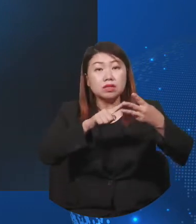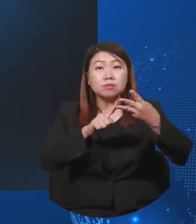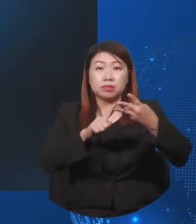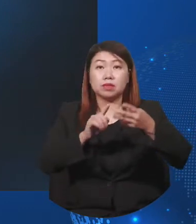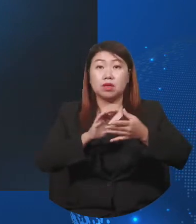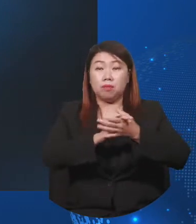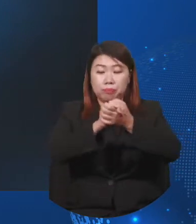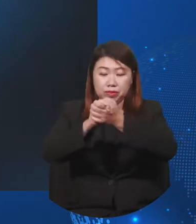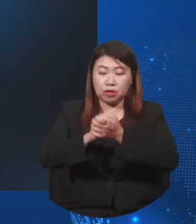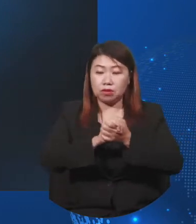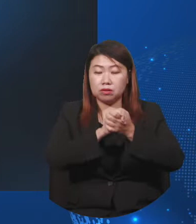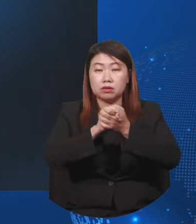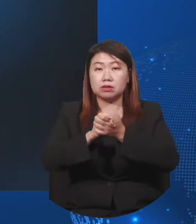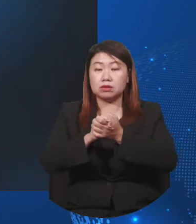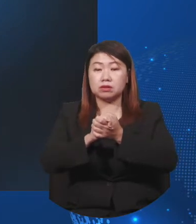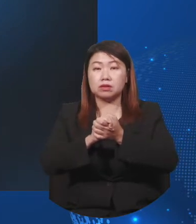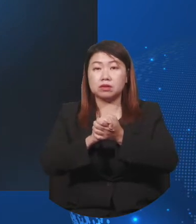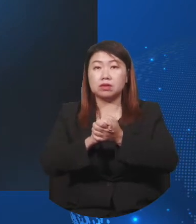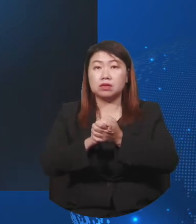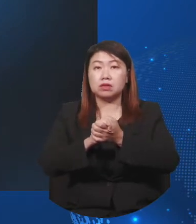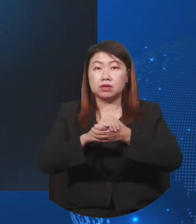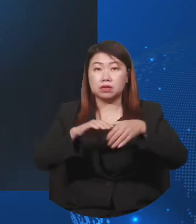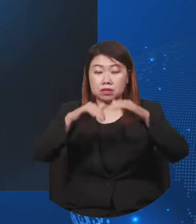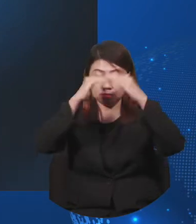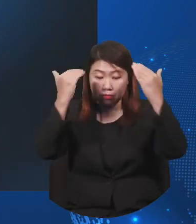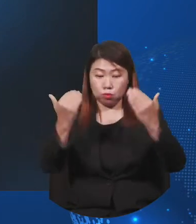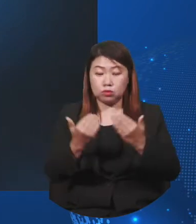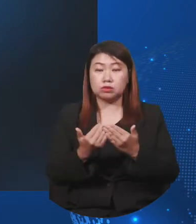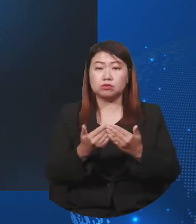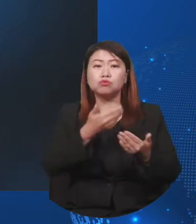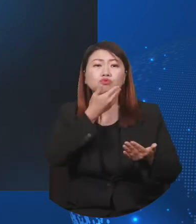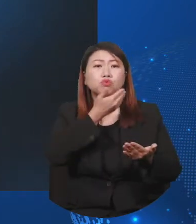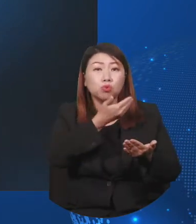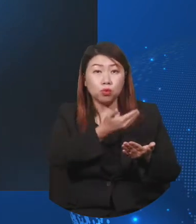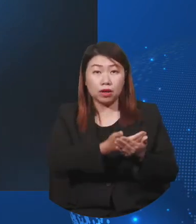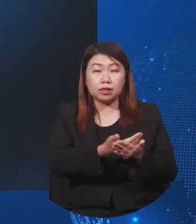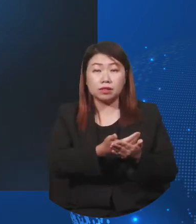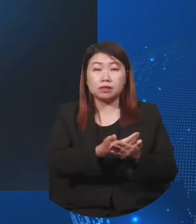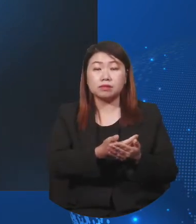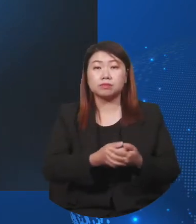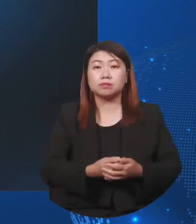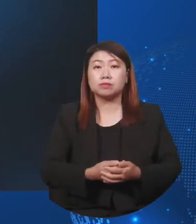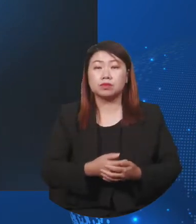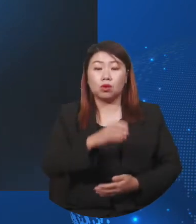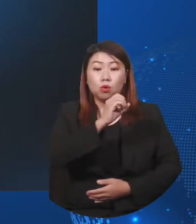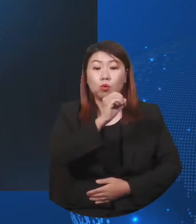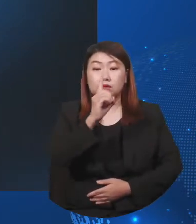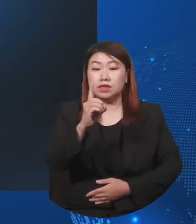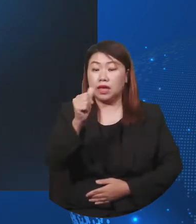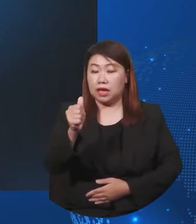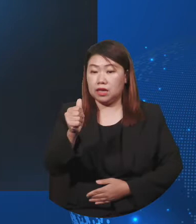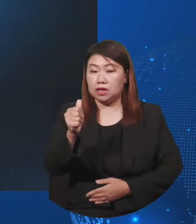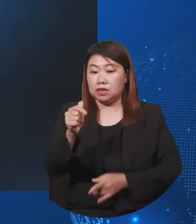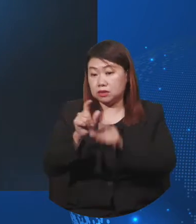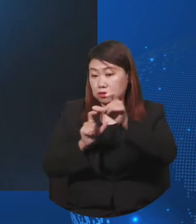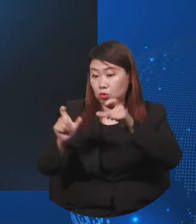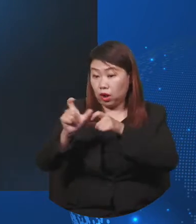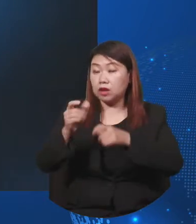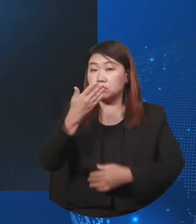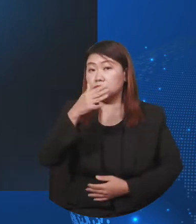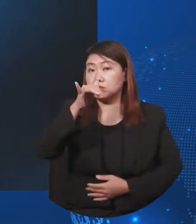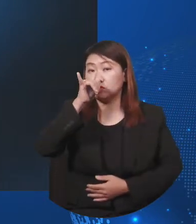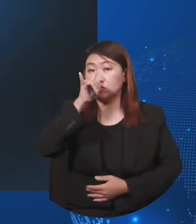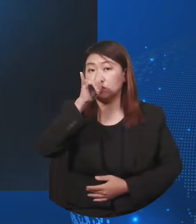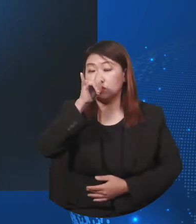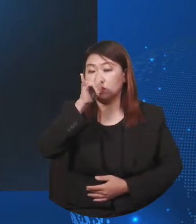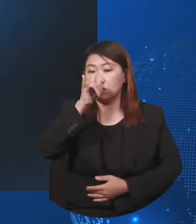it has proven to be an important complement to the ODA and has made timely and impactful contributions,